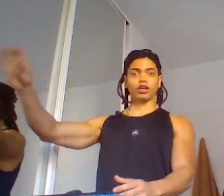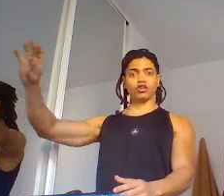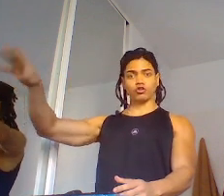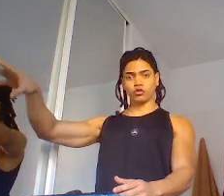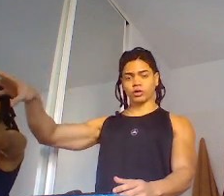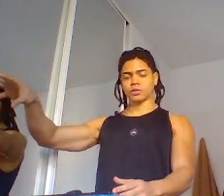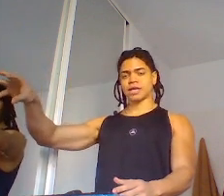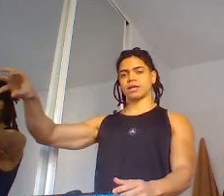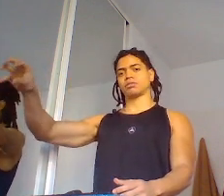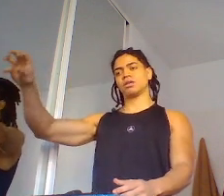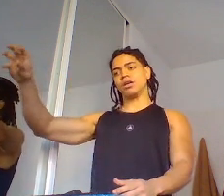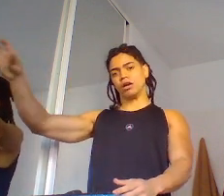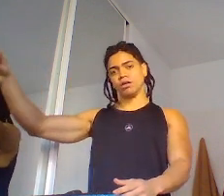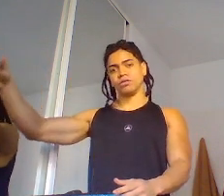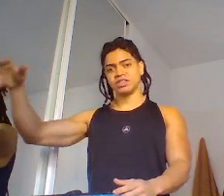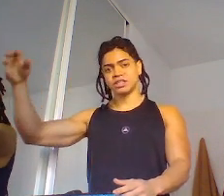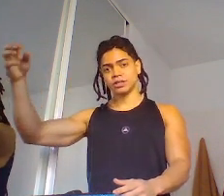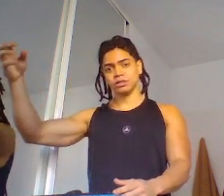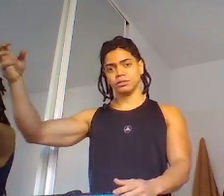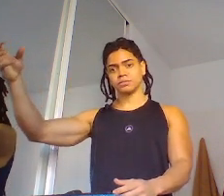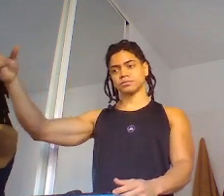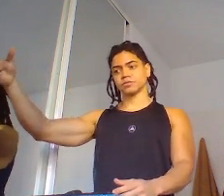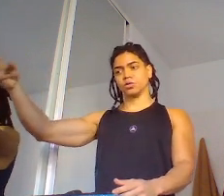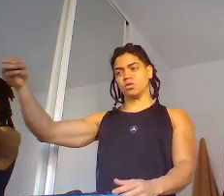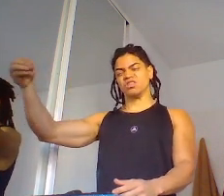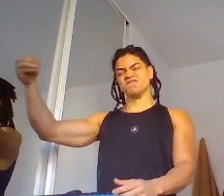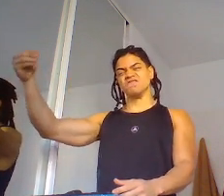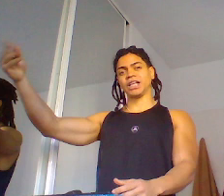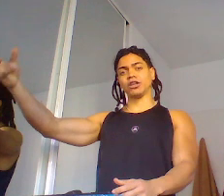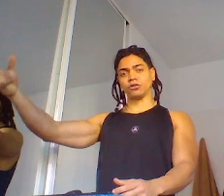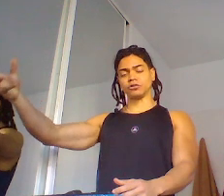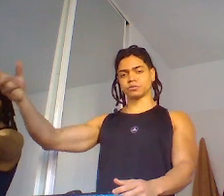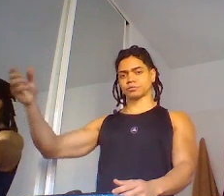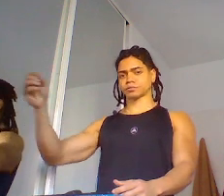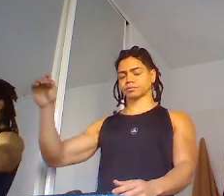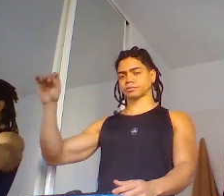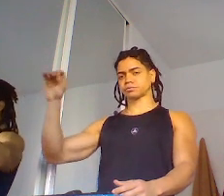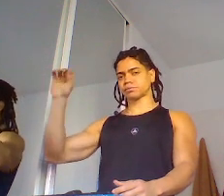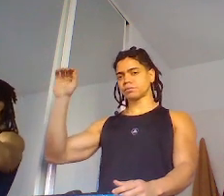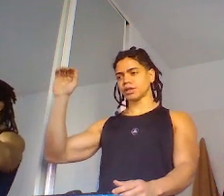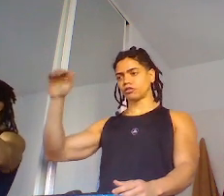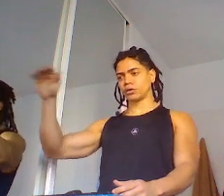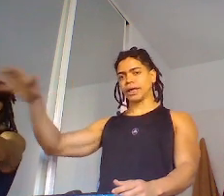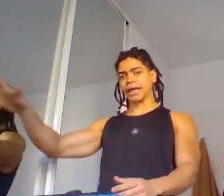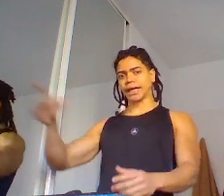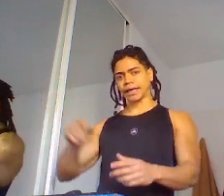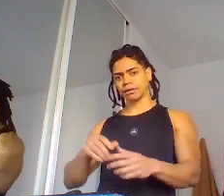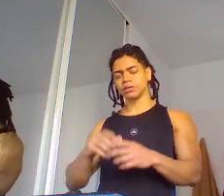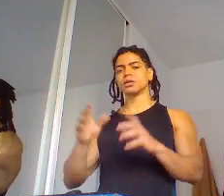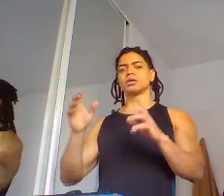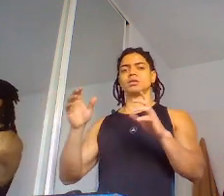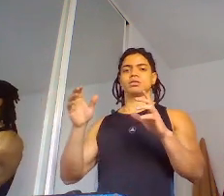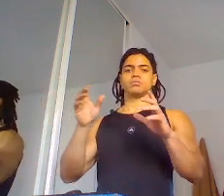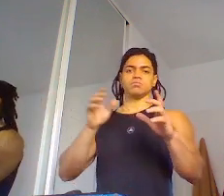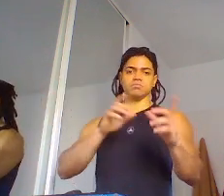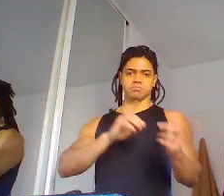right to creator of original or inventors, so they